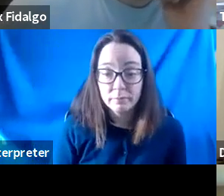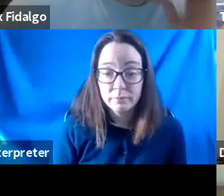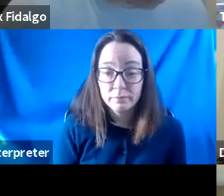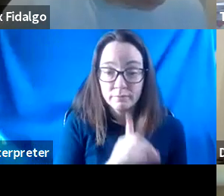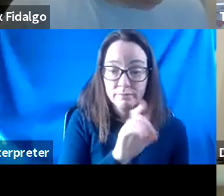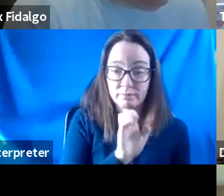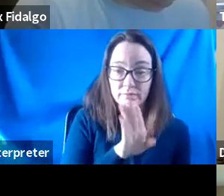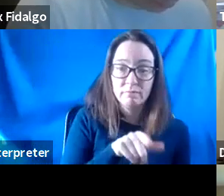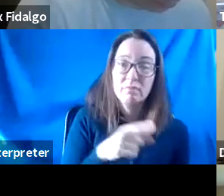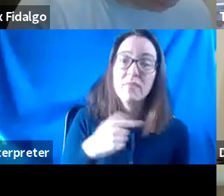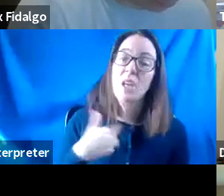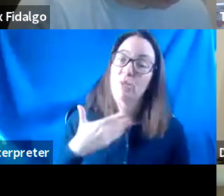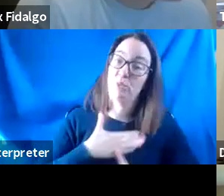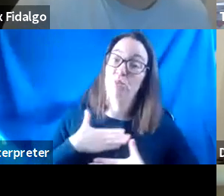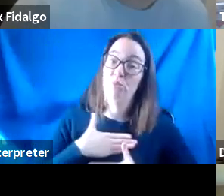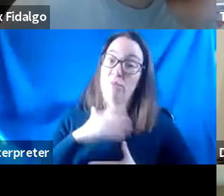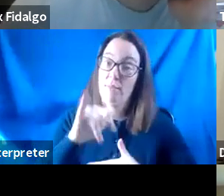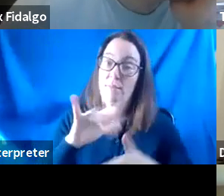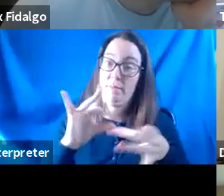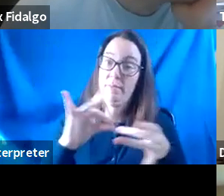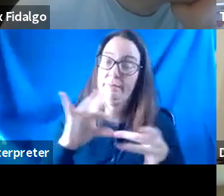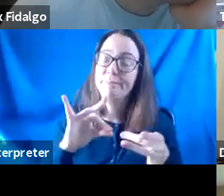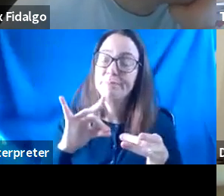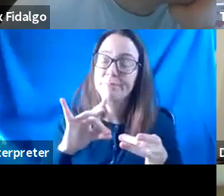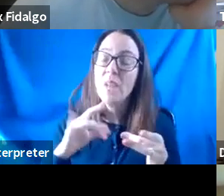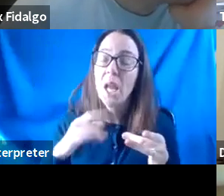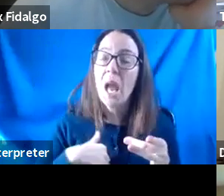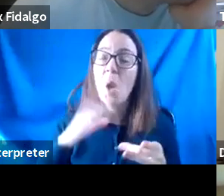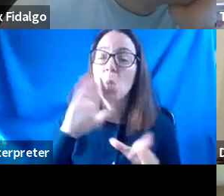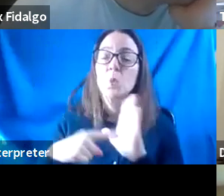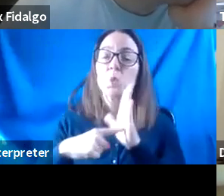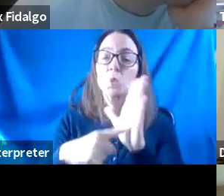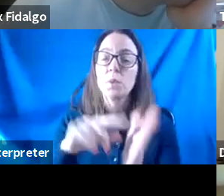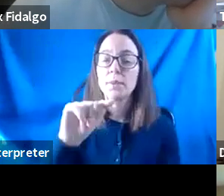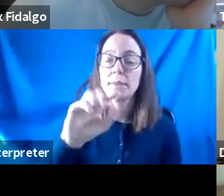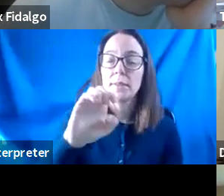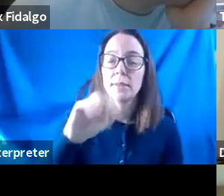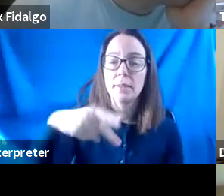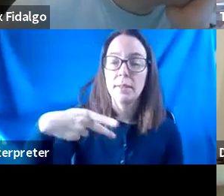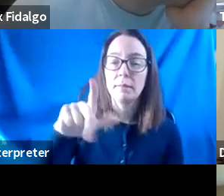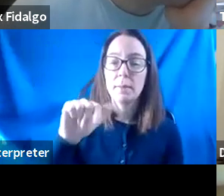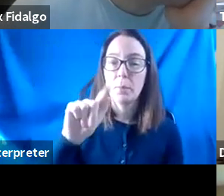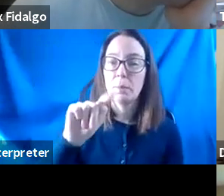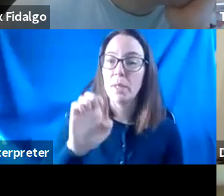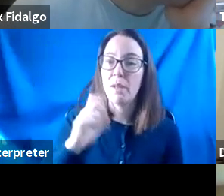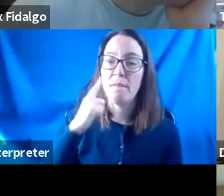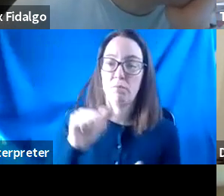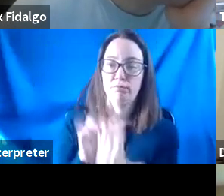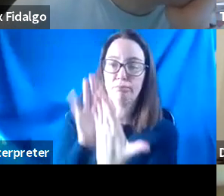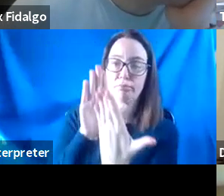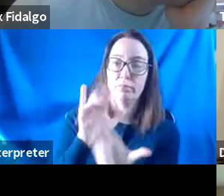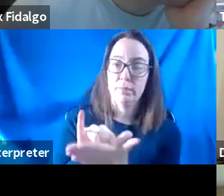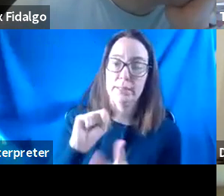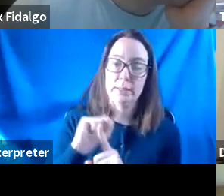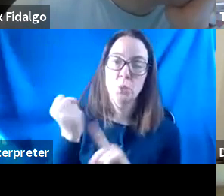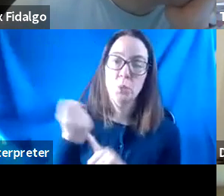that. And we're going to look at a template to try to think about how we can engage in that in a way that uses